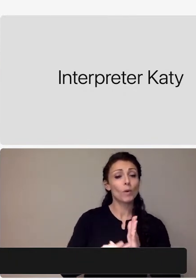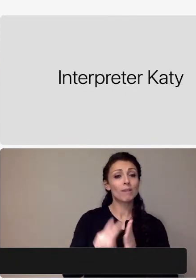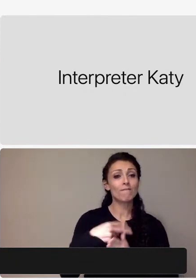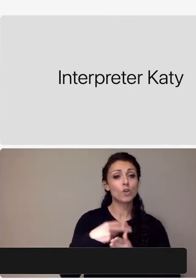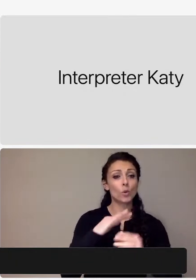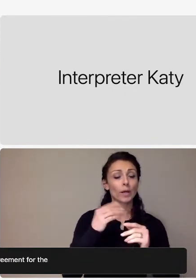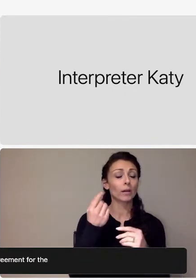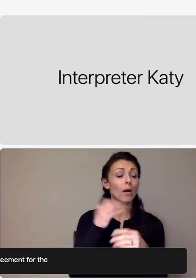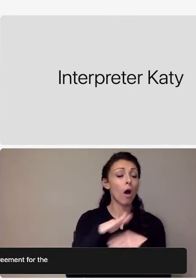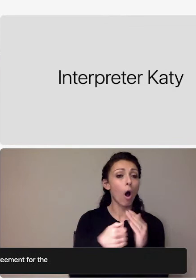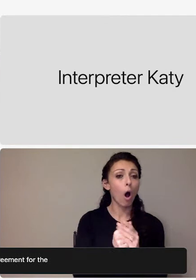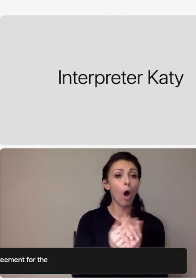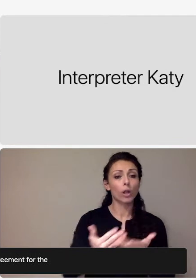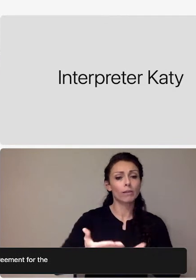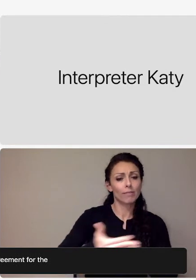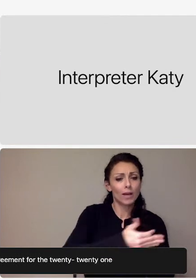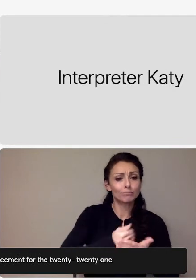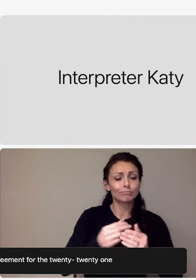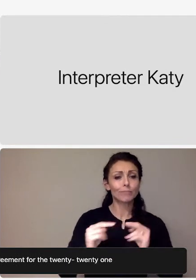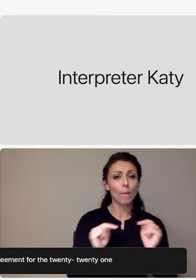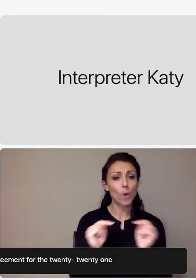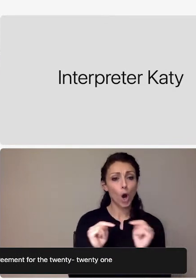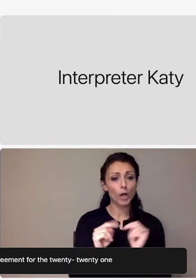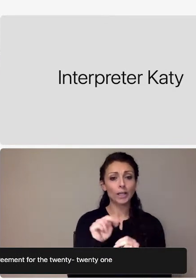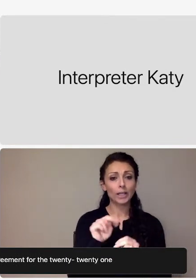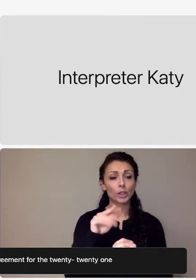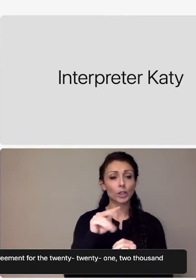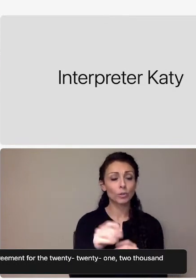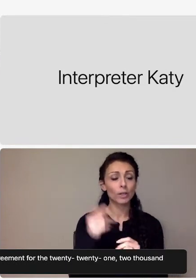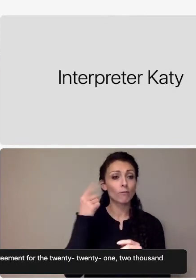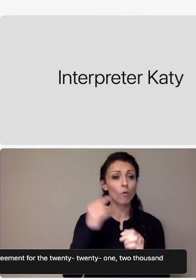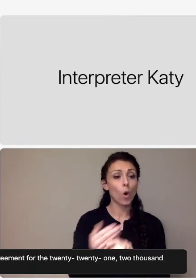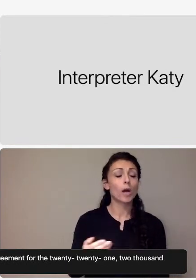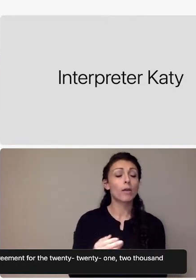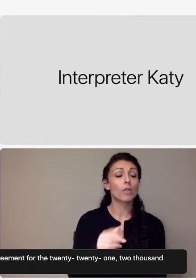the 2021-2022 school year